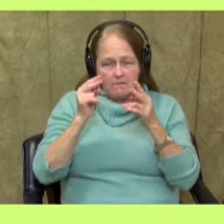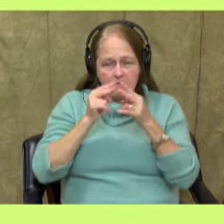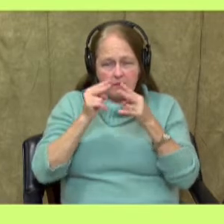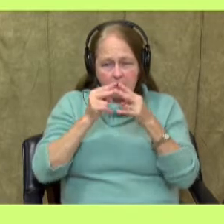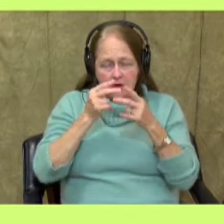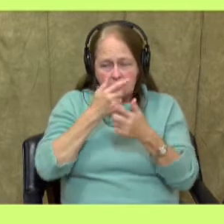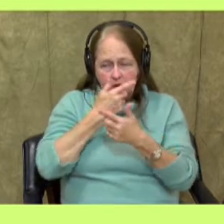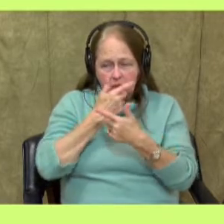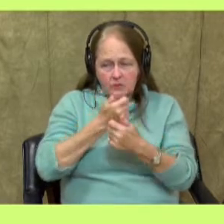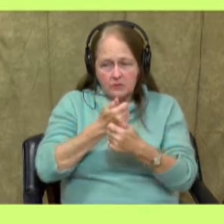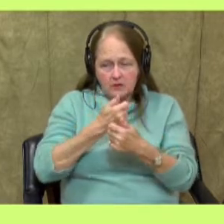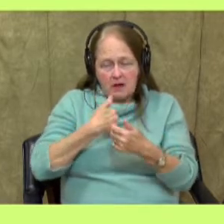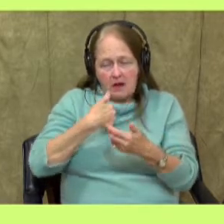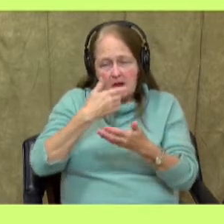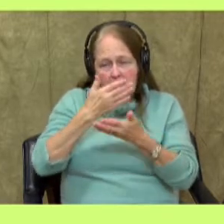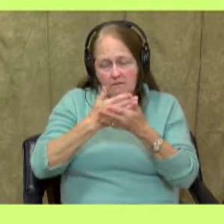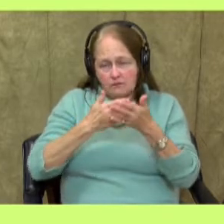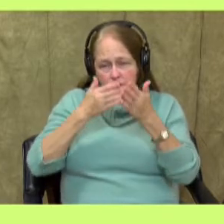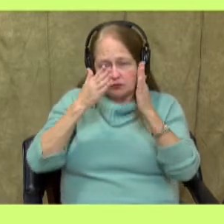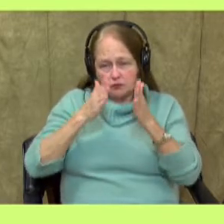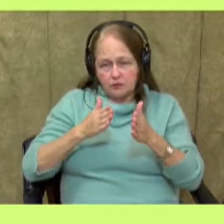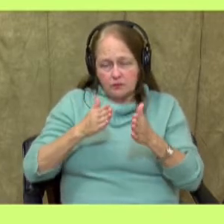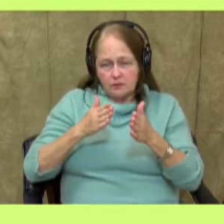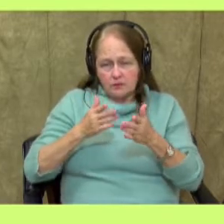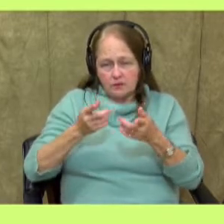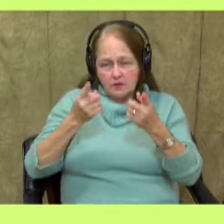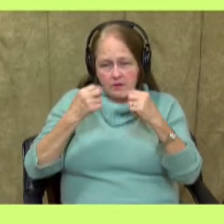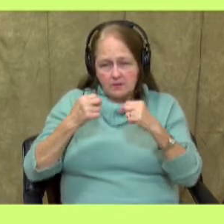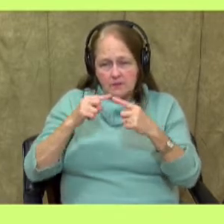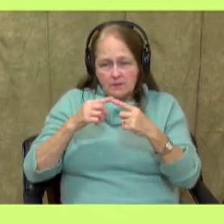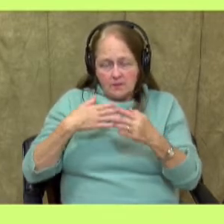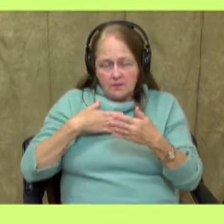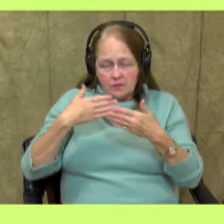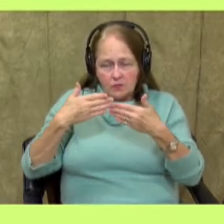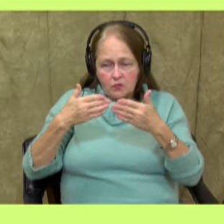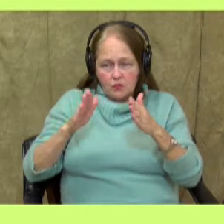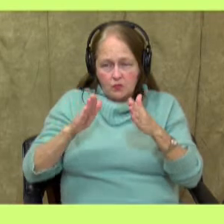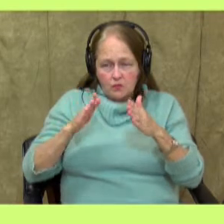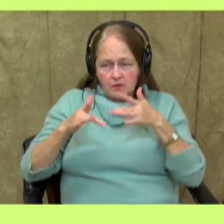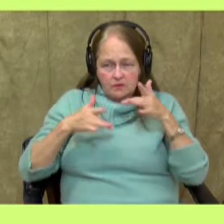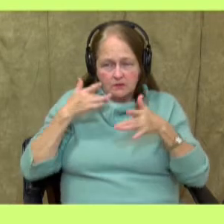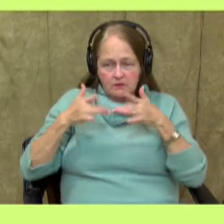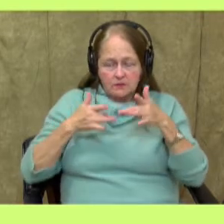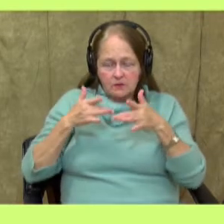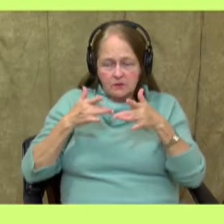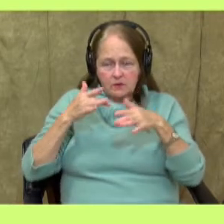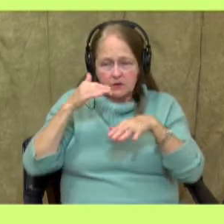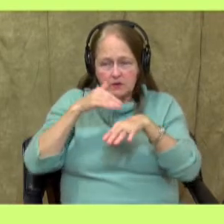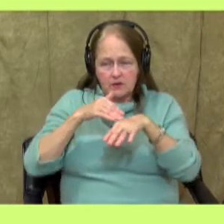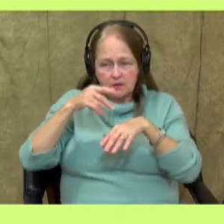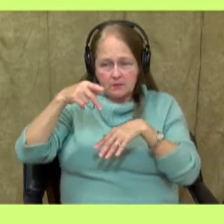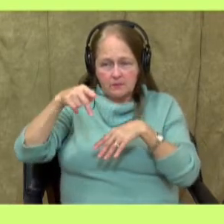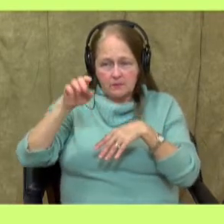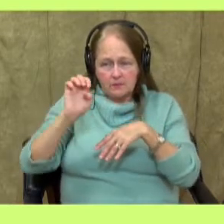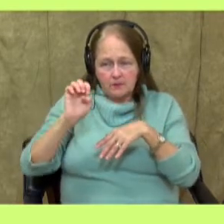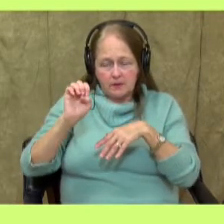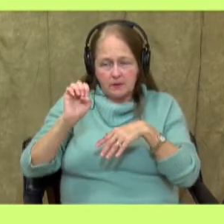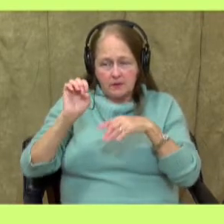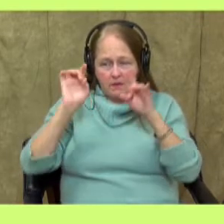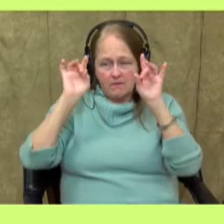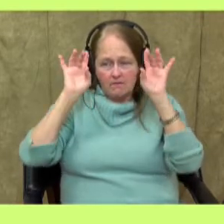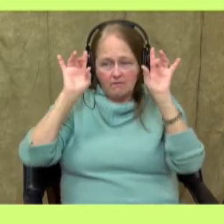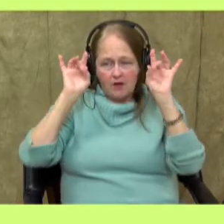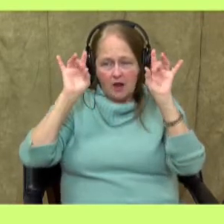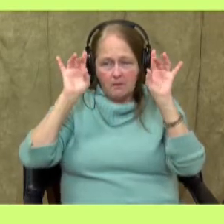because I had some students one time and they came into my room and they were all excited about what had happened at PE in the volleyball